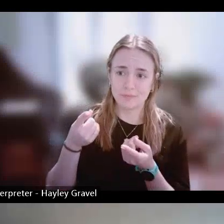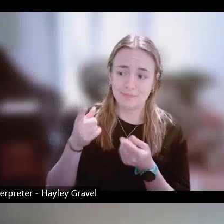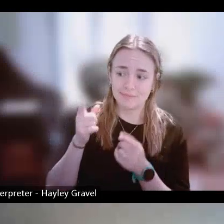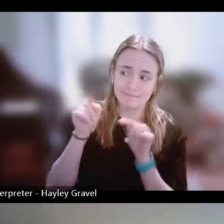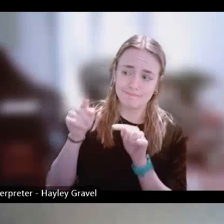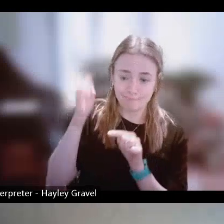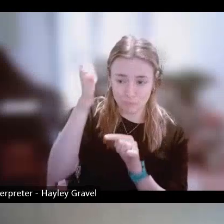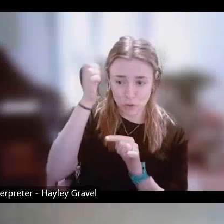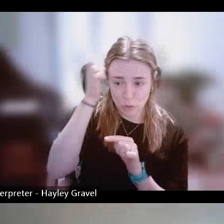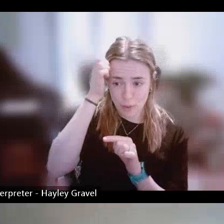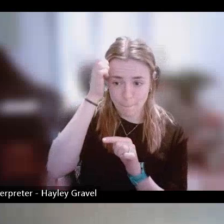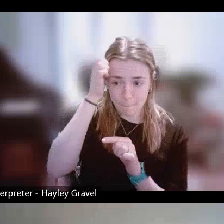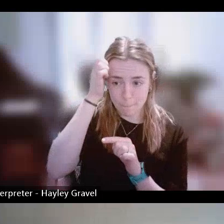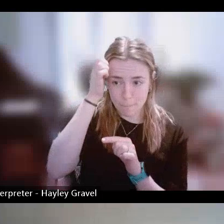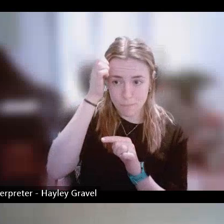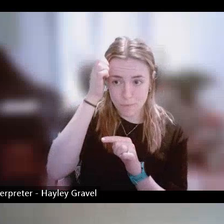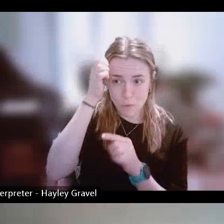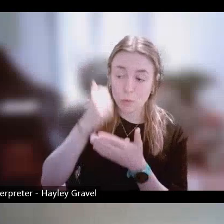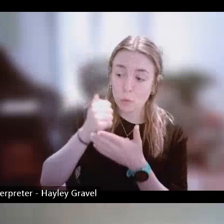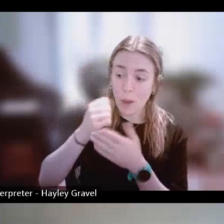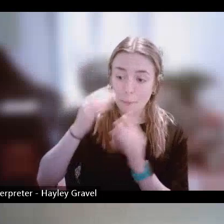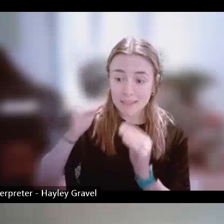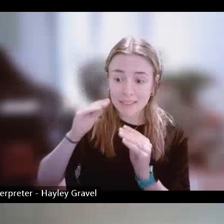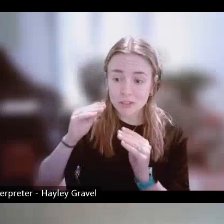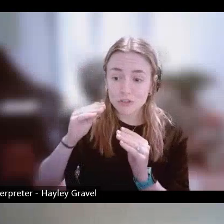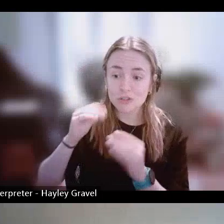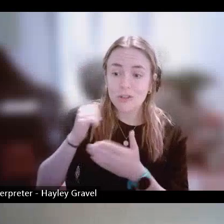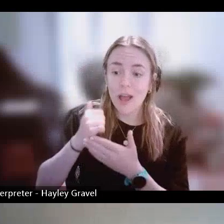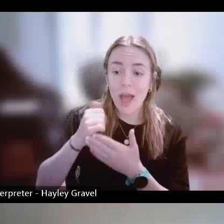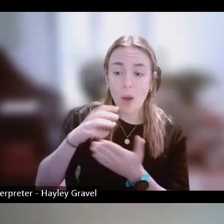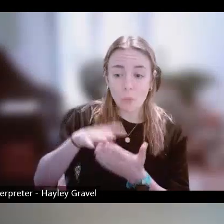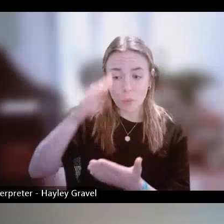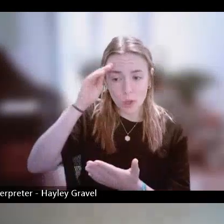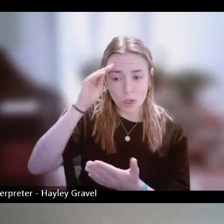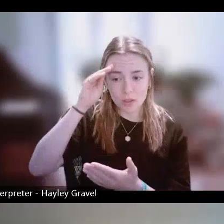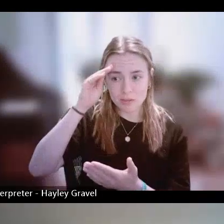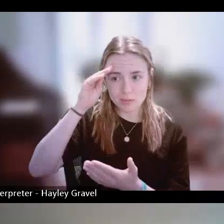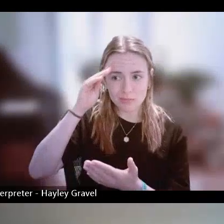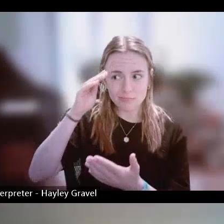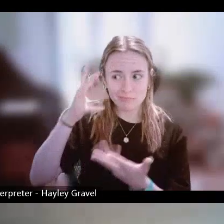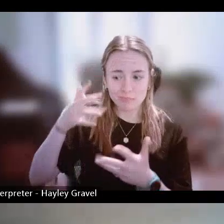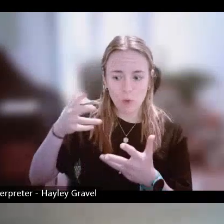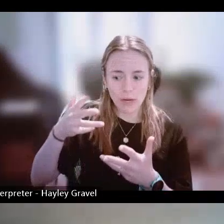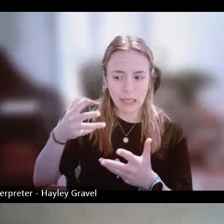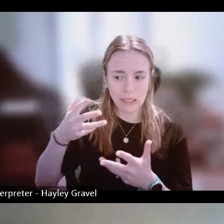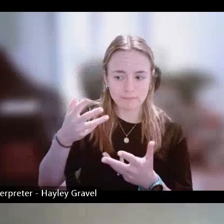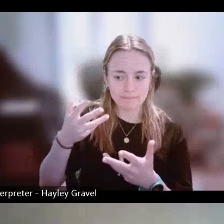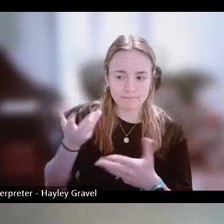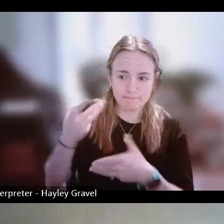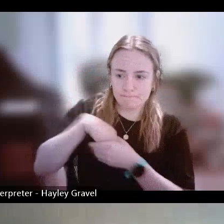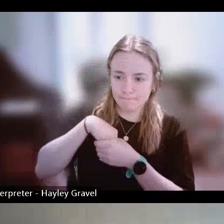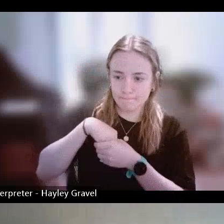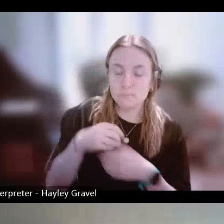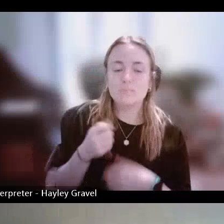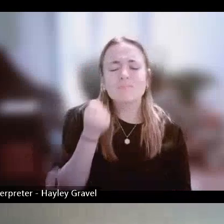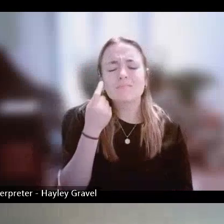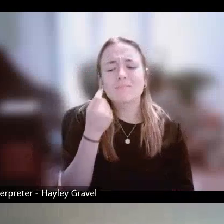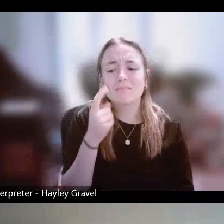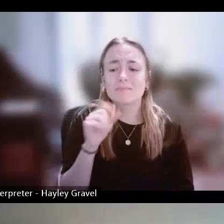others learn a different language. Now, Arabic, any of the Middle Eastern languages are much different to learn,